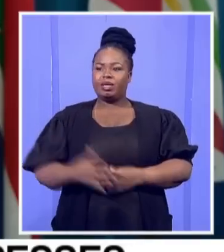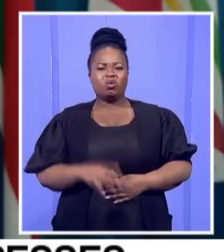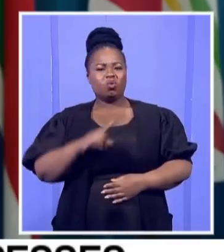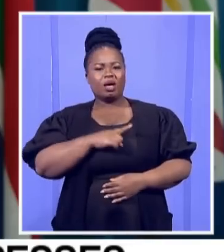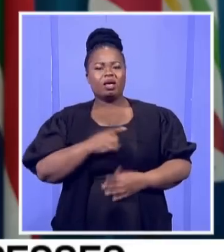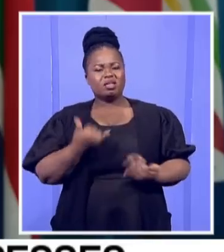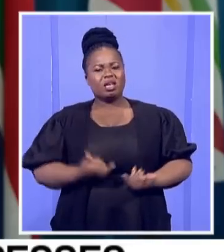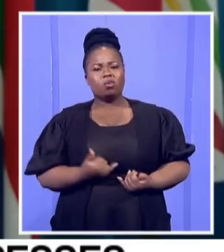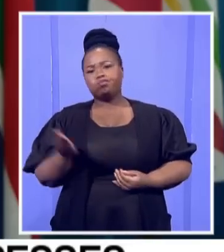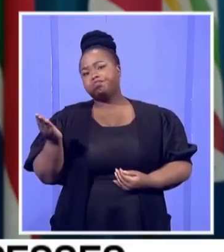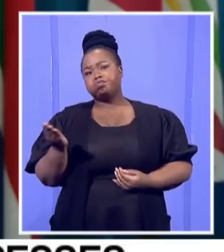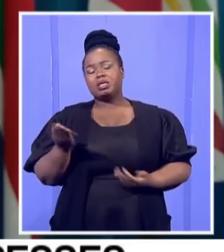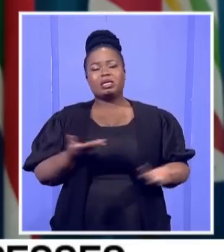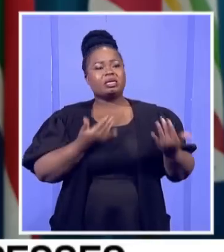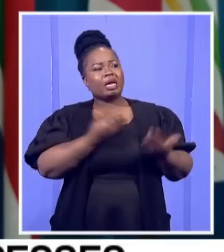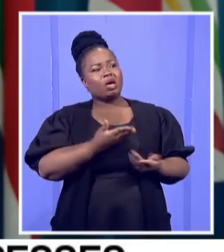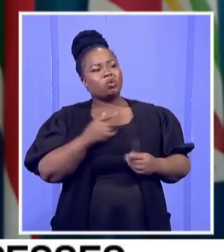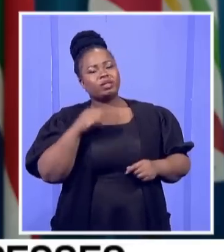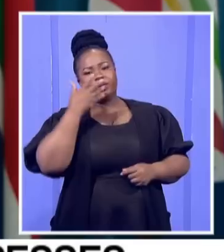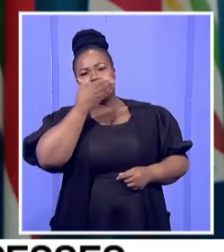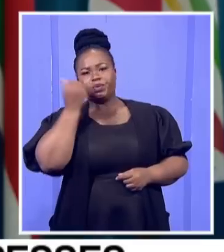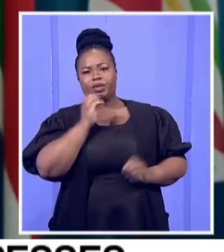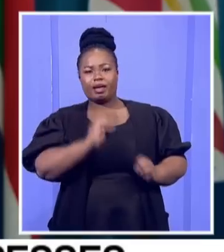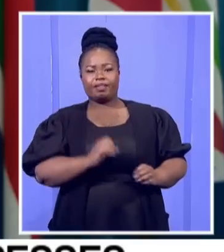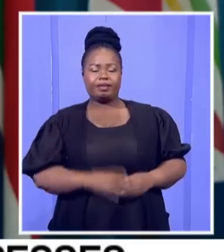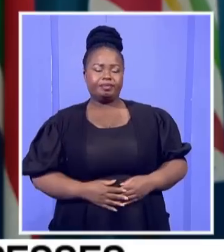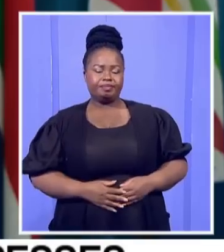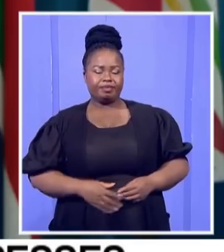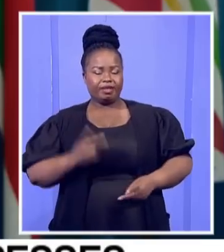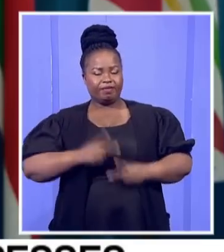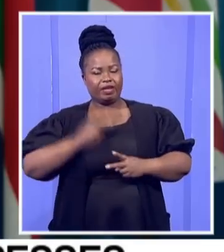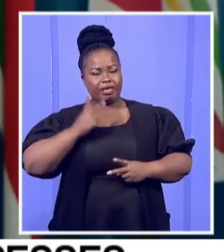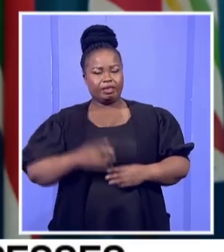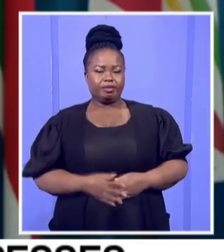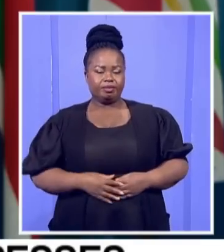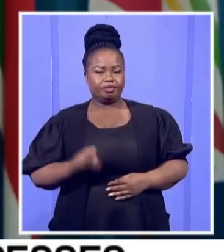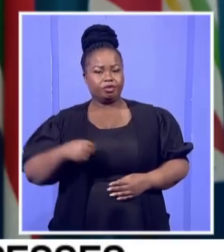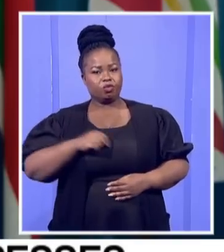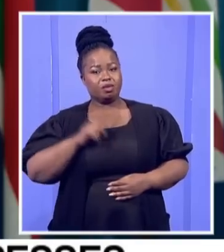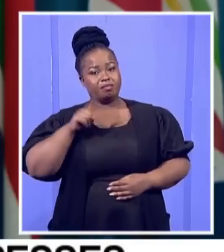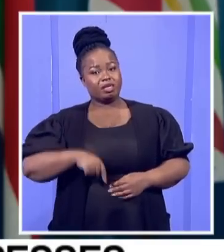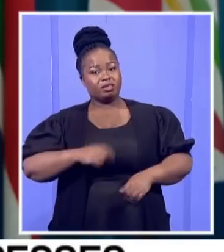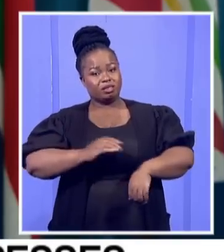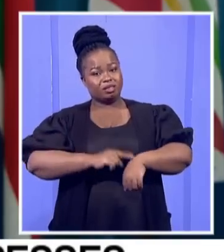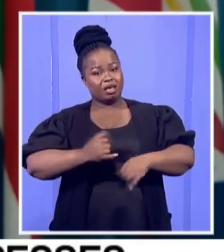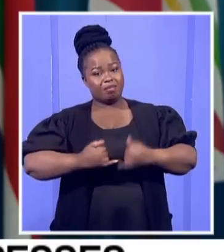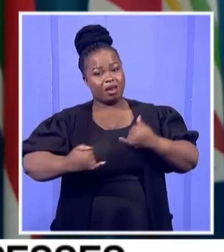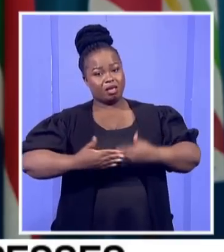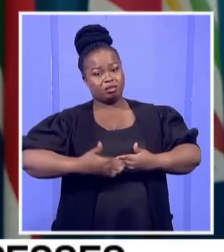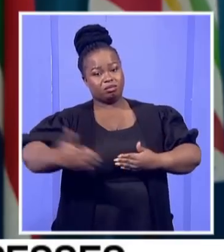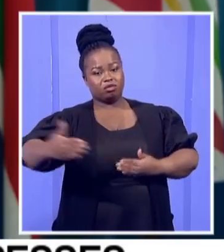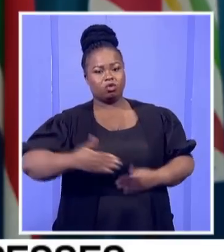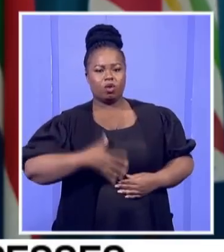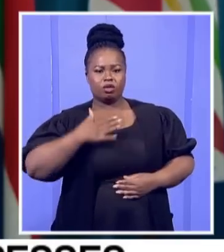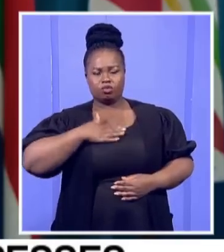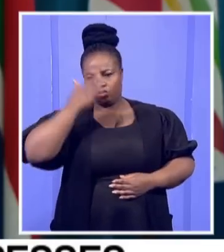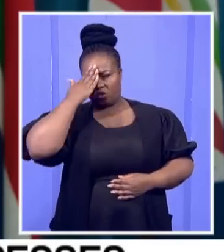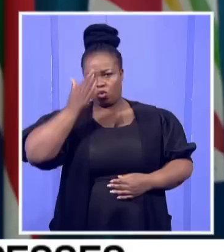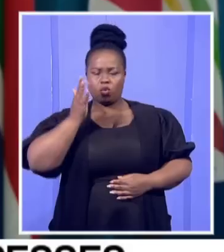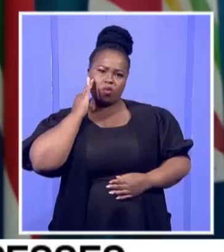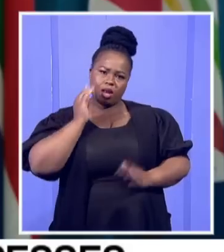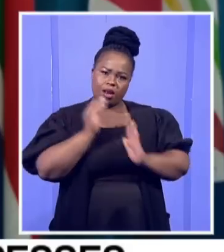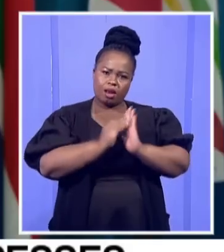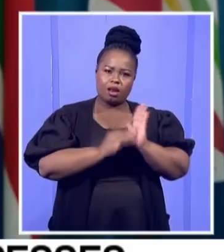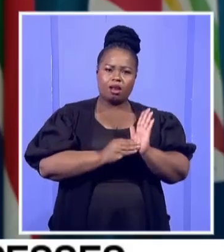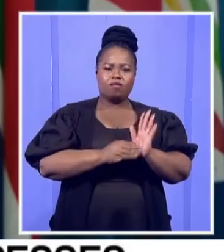literally in the dark. And finally, we need to see timelines and firm deliverables set to the